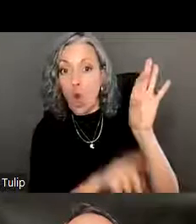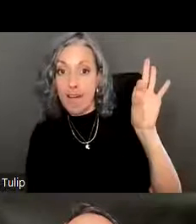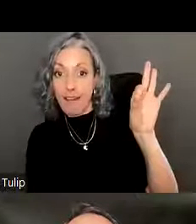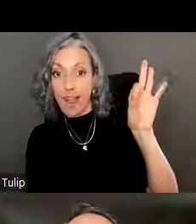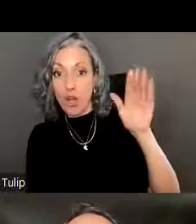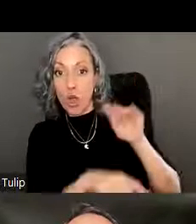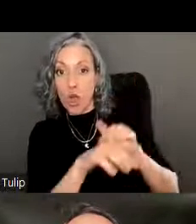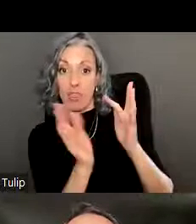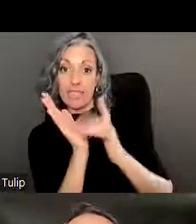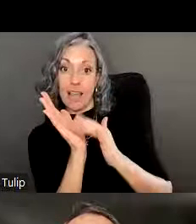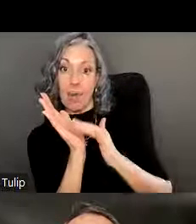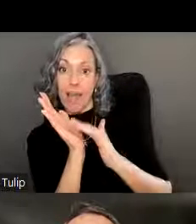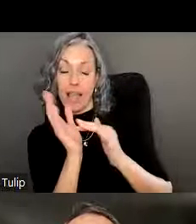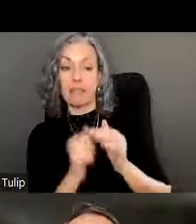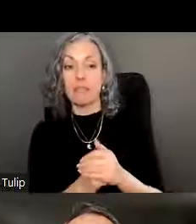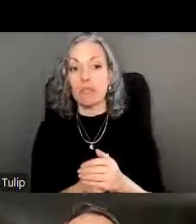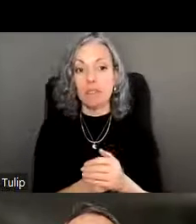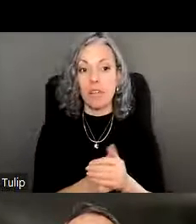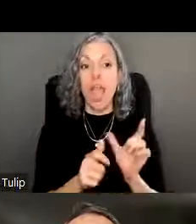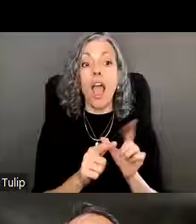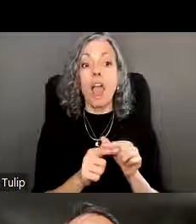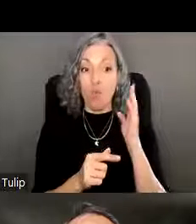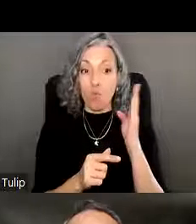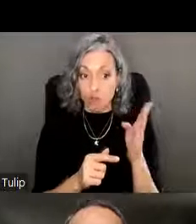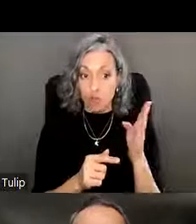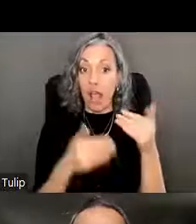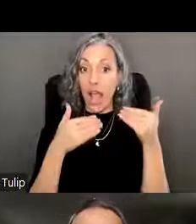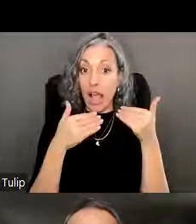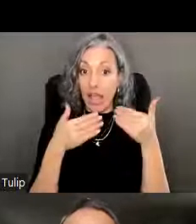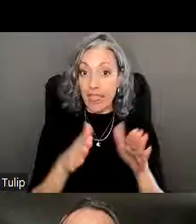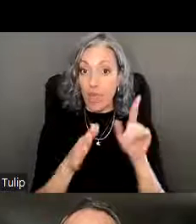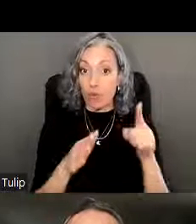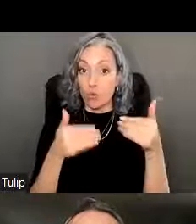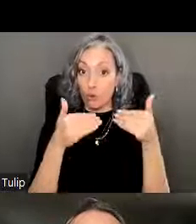the dial pad, and then we will unmute your line. So